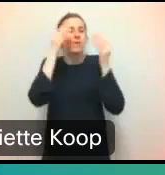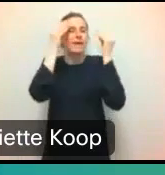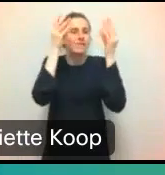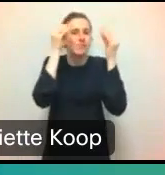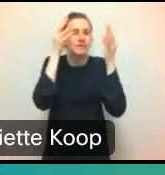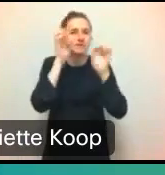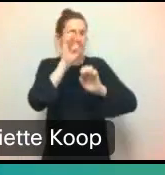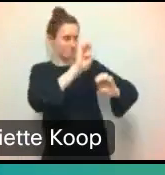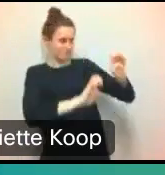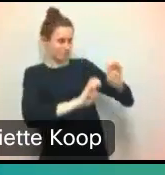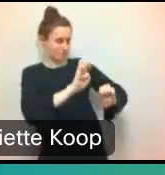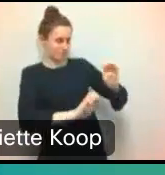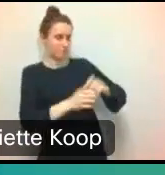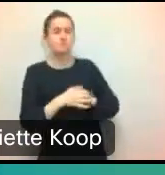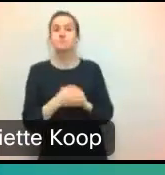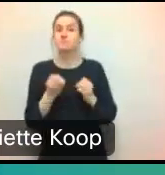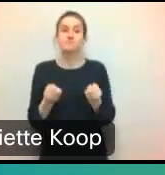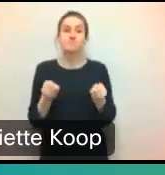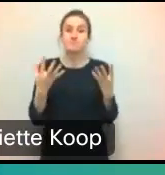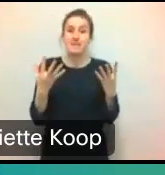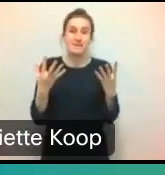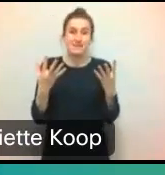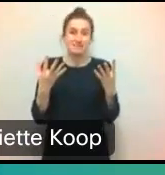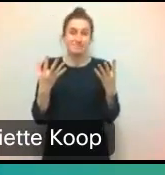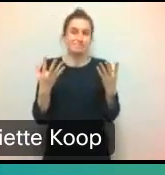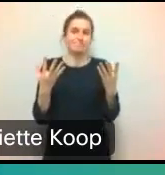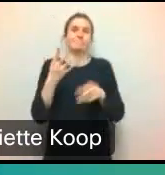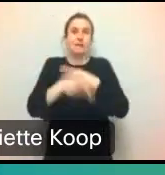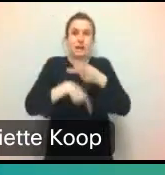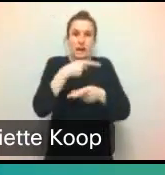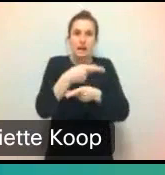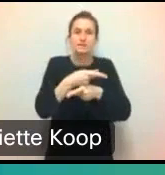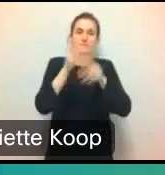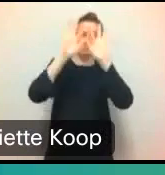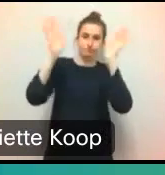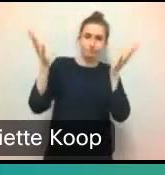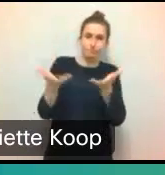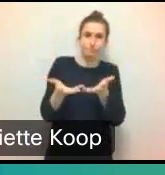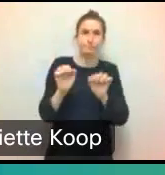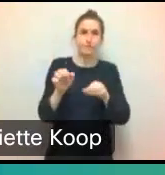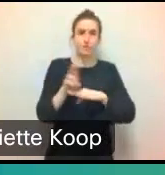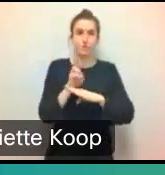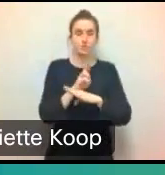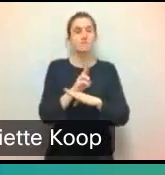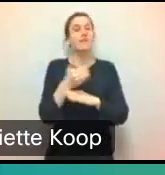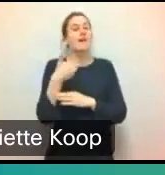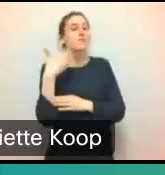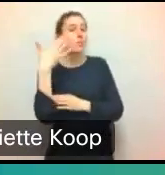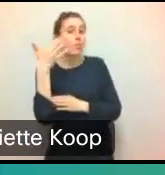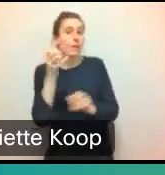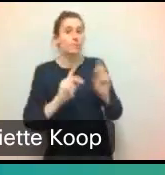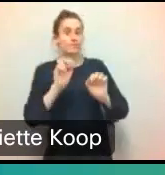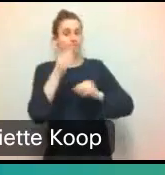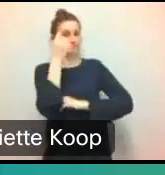are several information literacy frameworks, and basically they're there to help people understand the information they